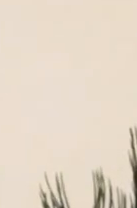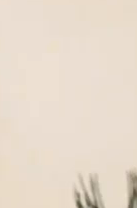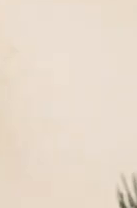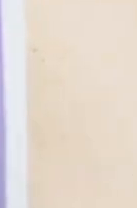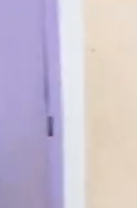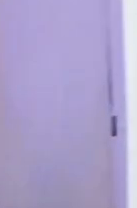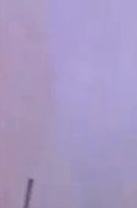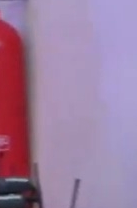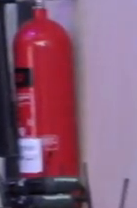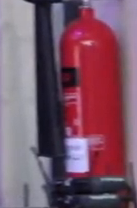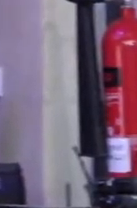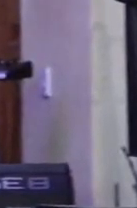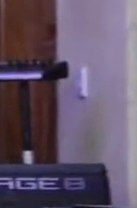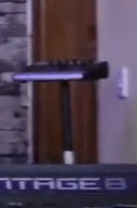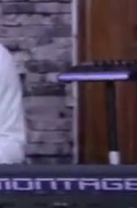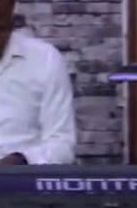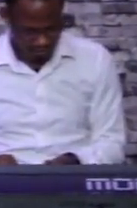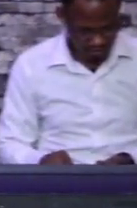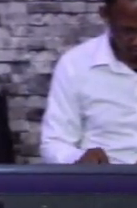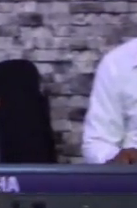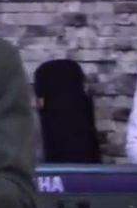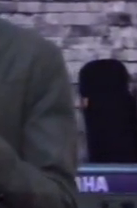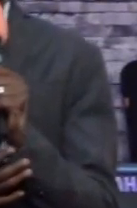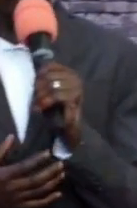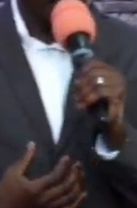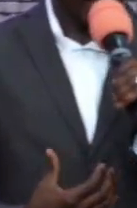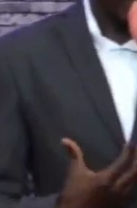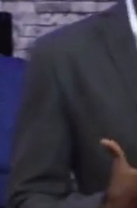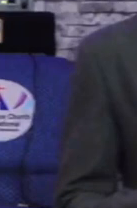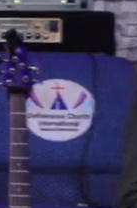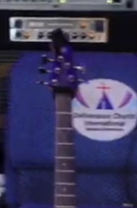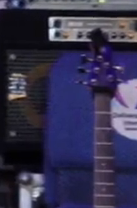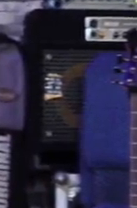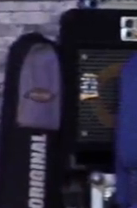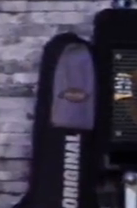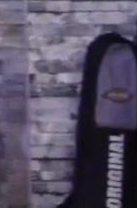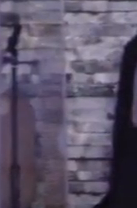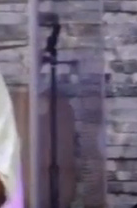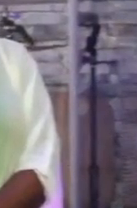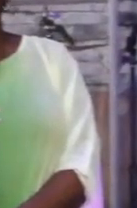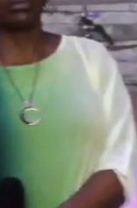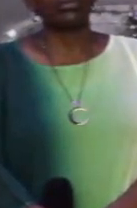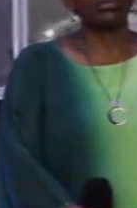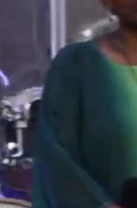would say God I need my heart softened kwamba Mungu ningependa moyo wangu uyeyushwe